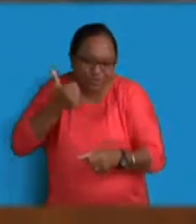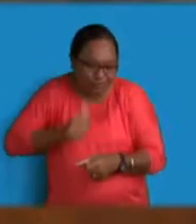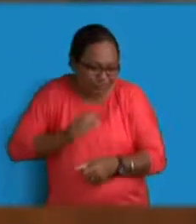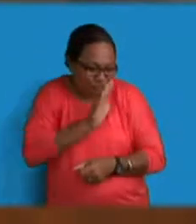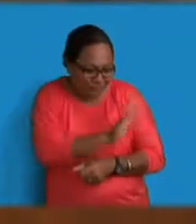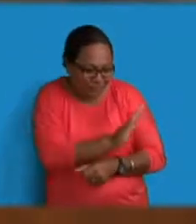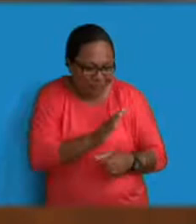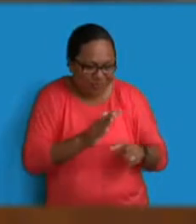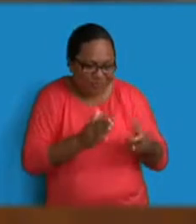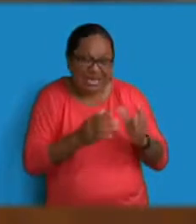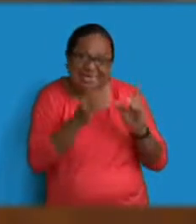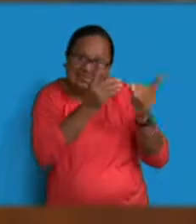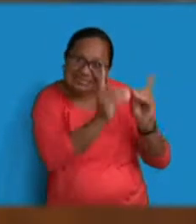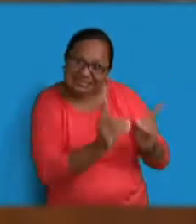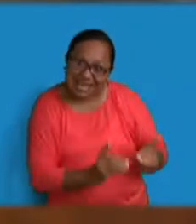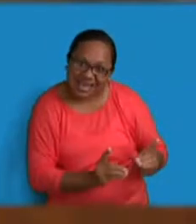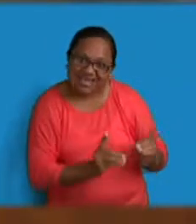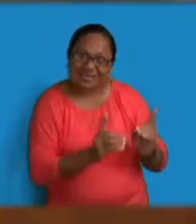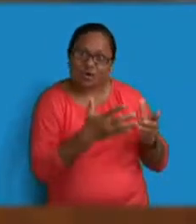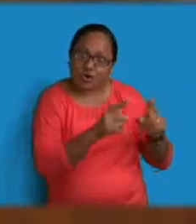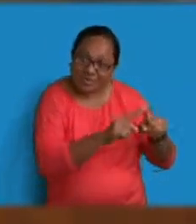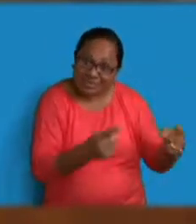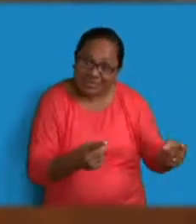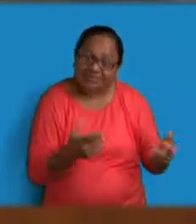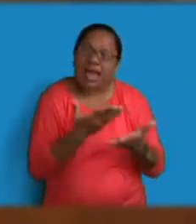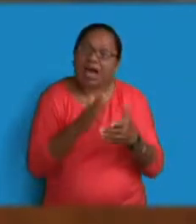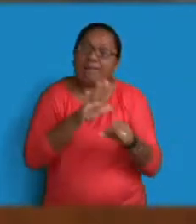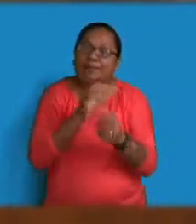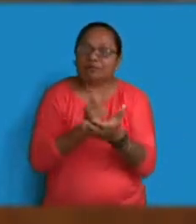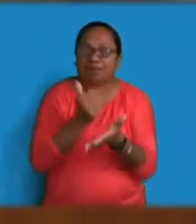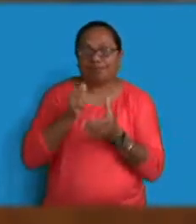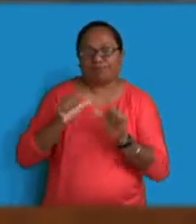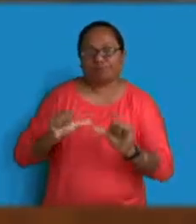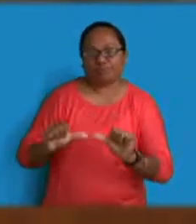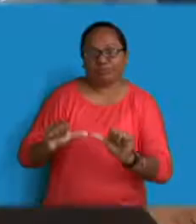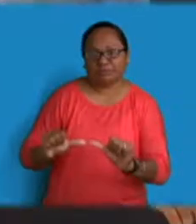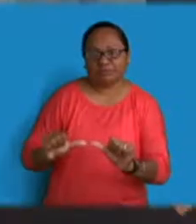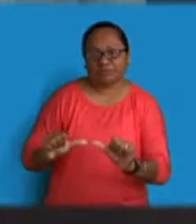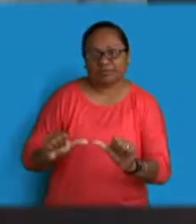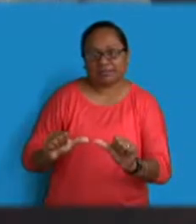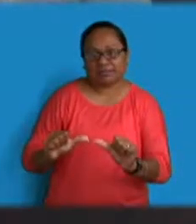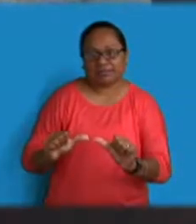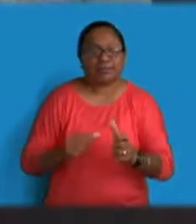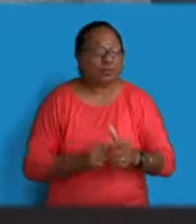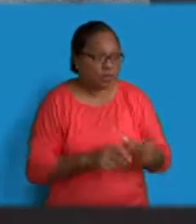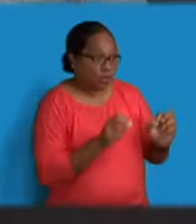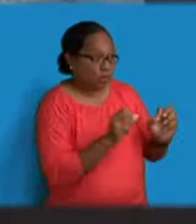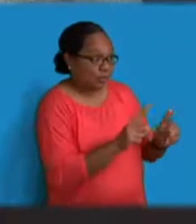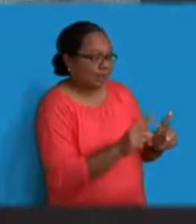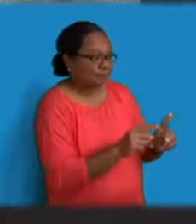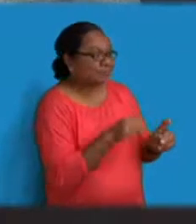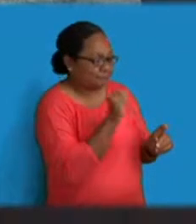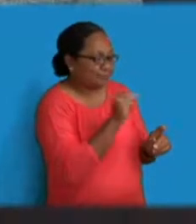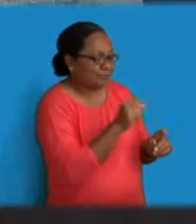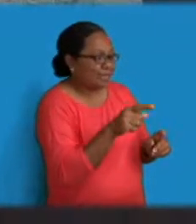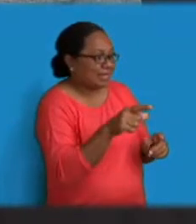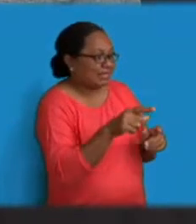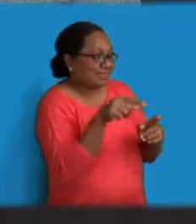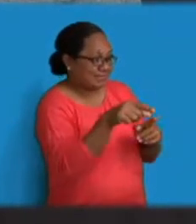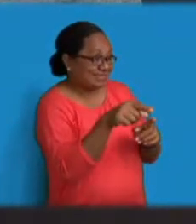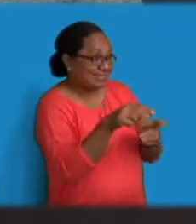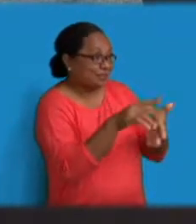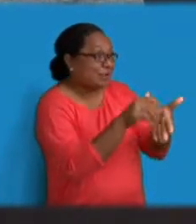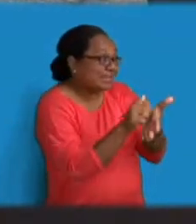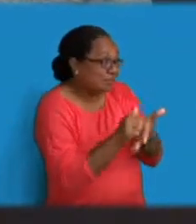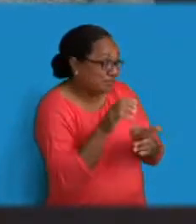their motives on the products? Thank you. Thank you, Honourable Minister. Again, Madam Speaker, traditional knowledge, that is something that